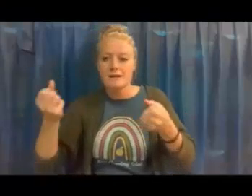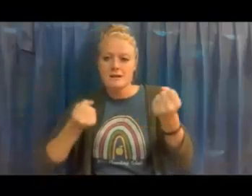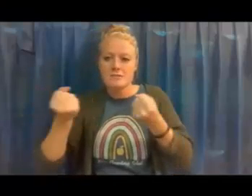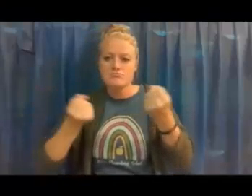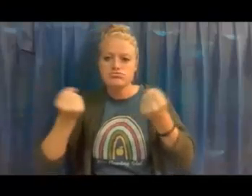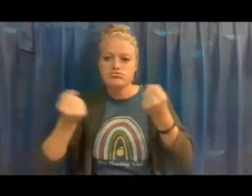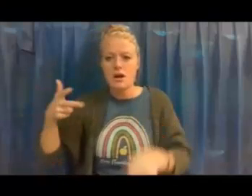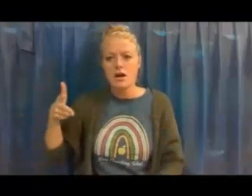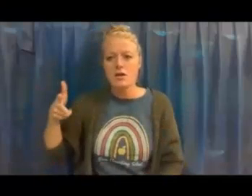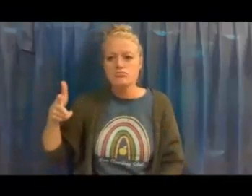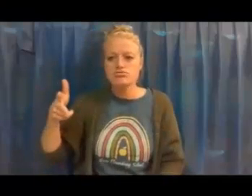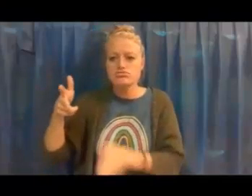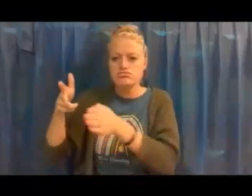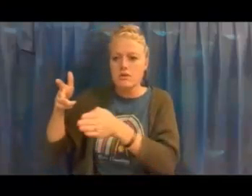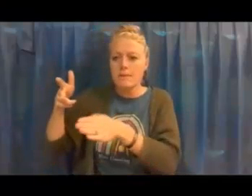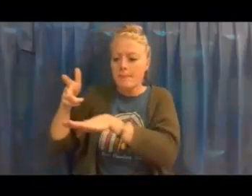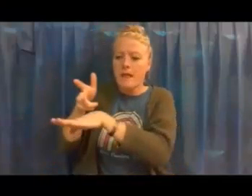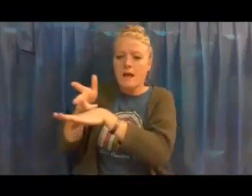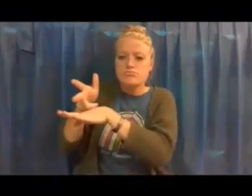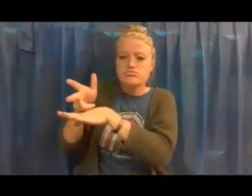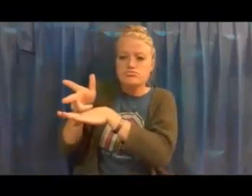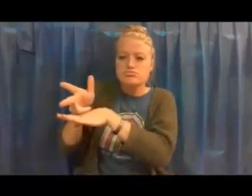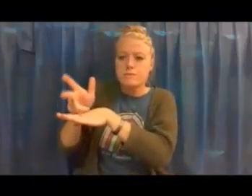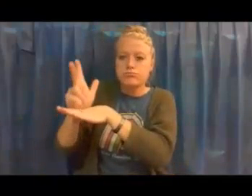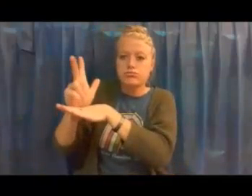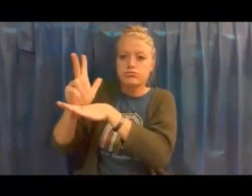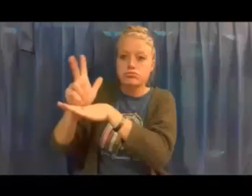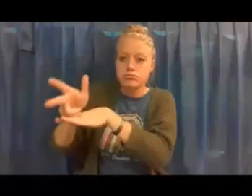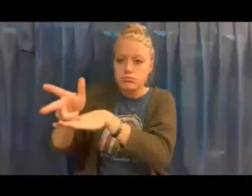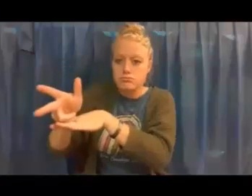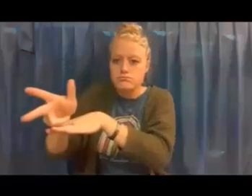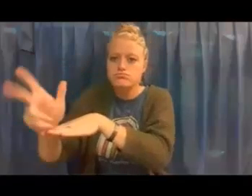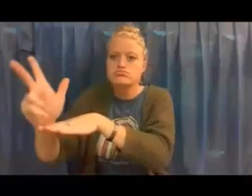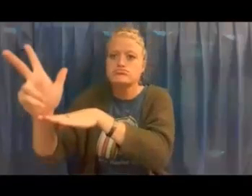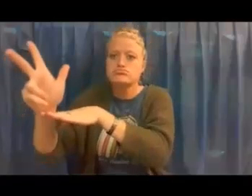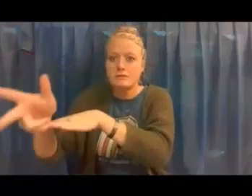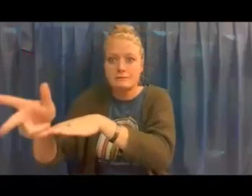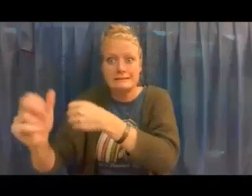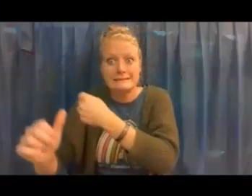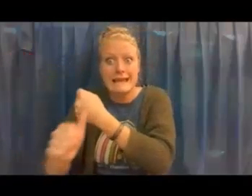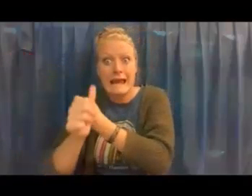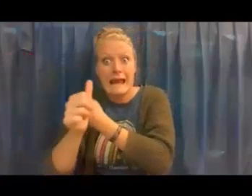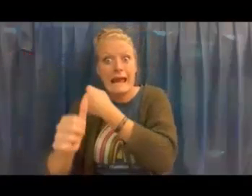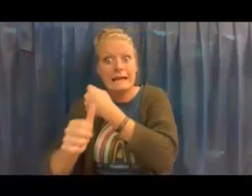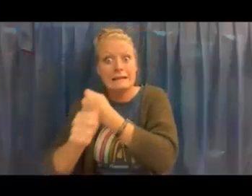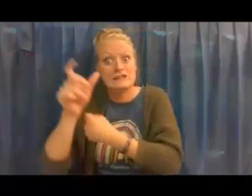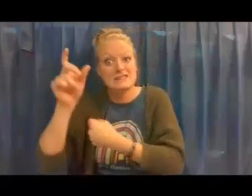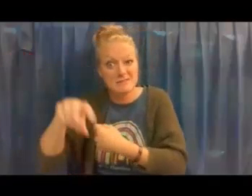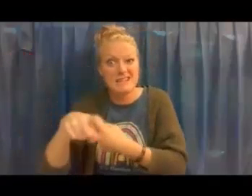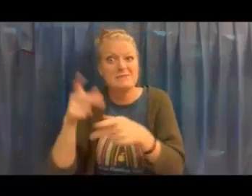kick its feet up, or maybe they'll drive along and put